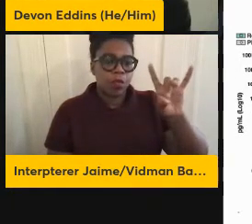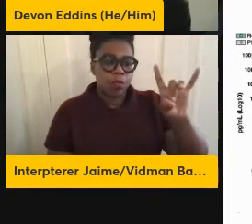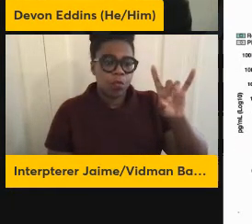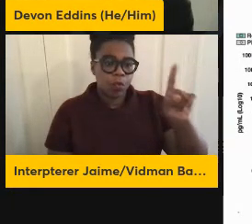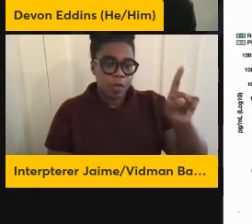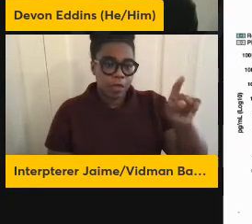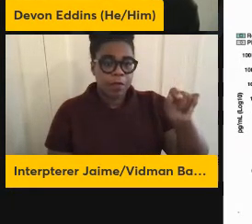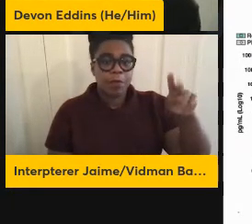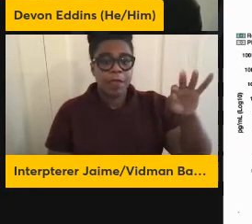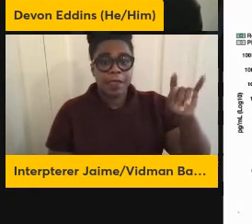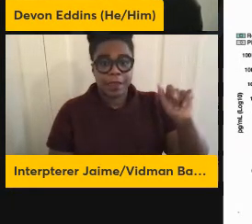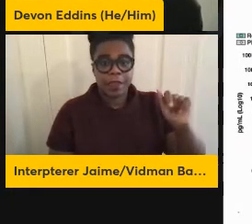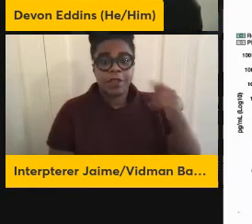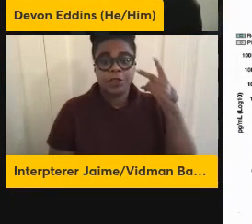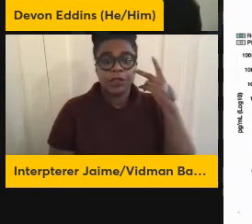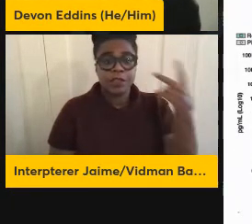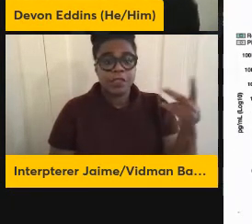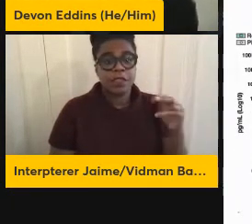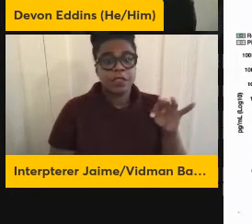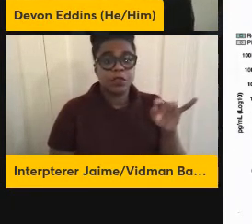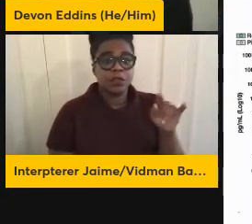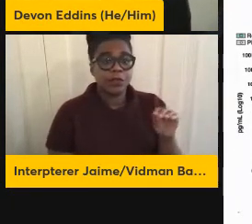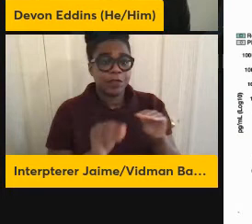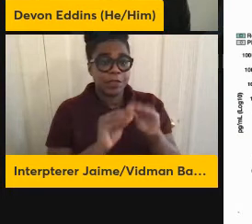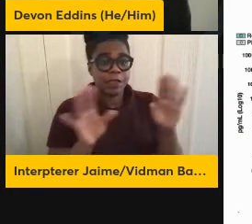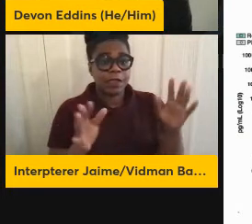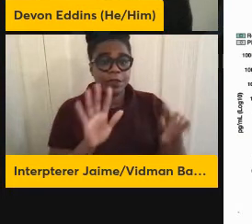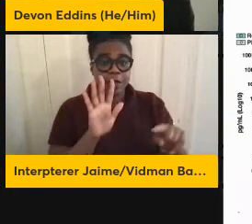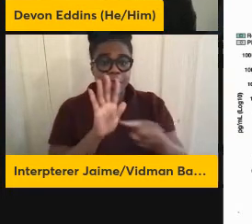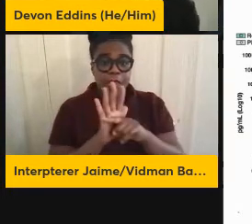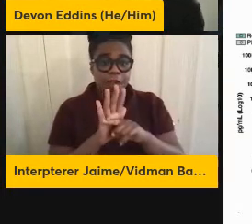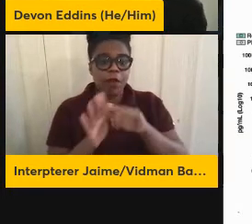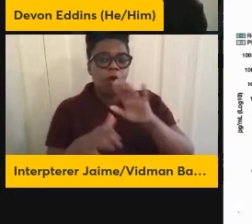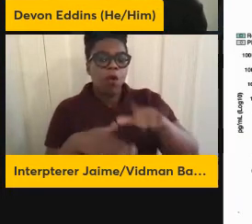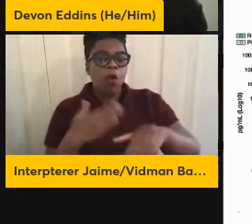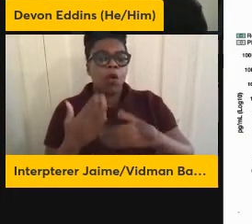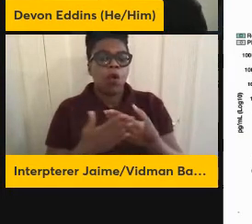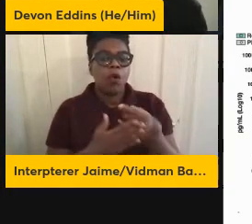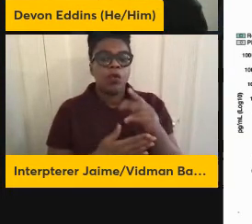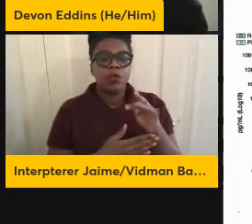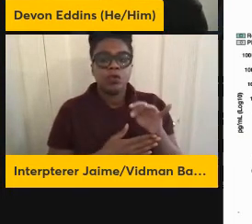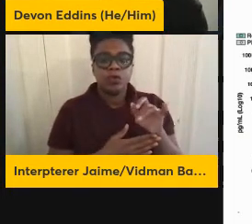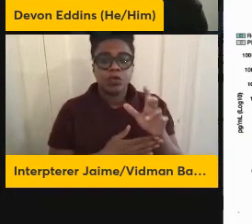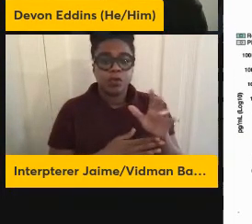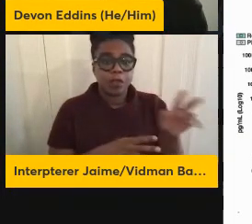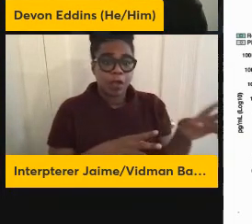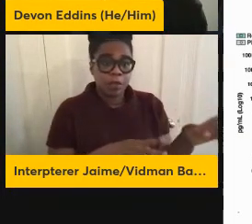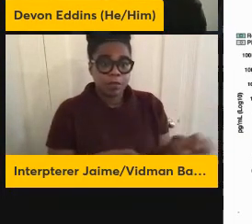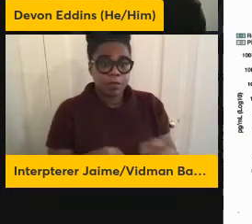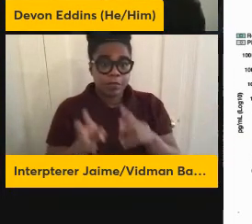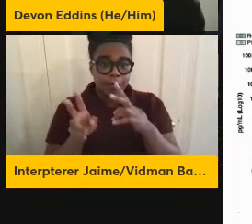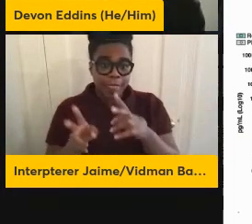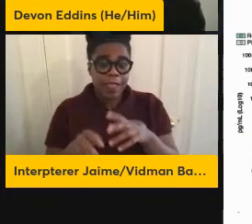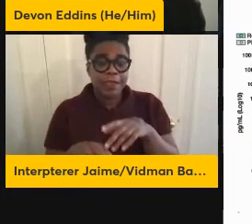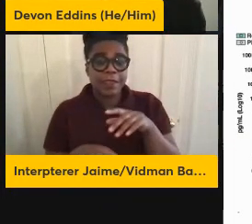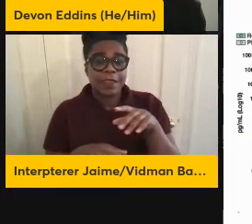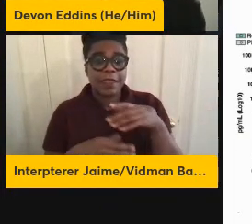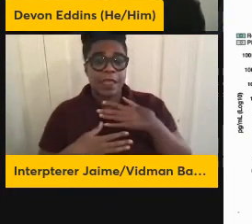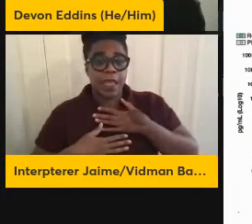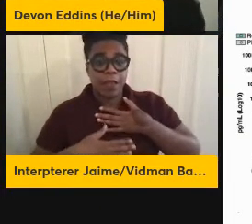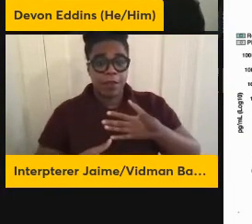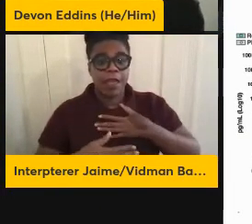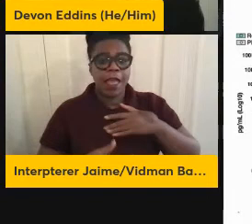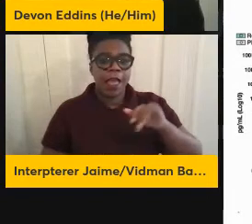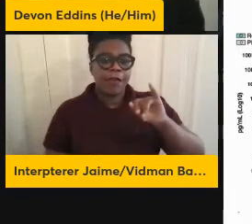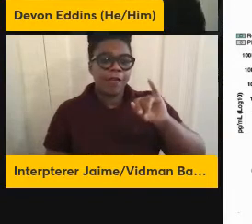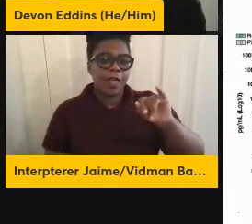blood, where you have some neutrophils that are clearly negative, but virtually all neutrophils, once they're recruited to the airways, are expressing IL-1 or have IL-1